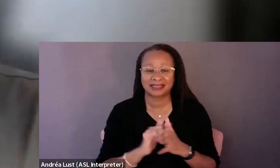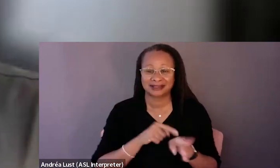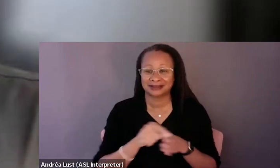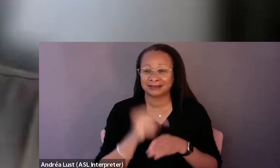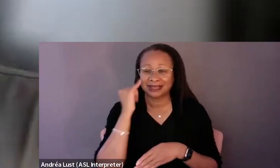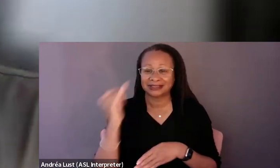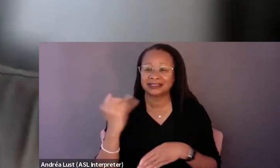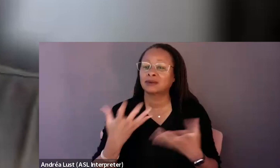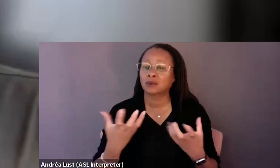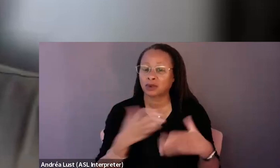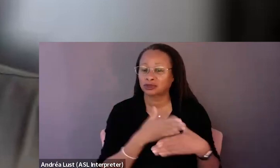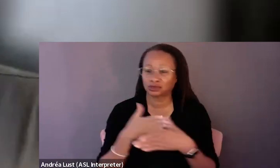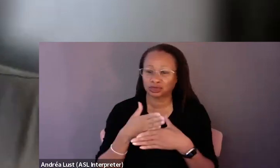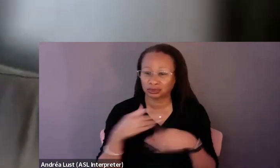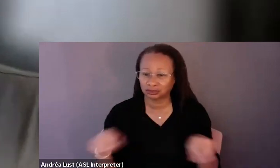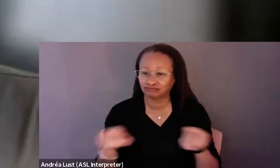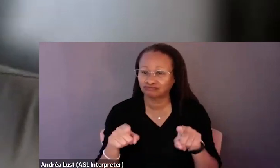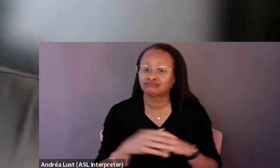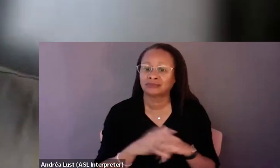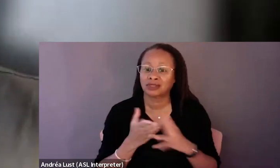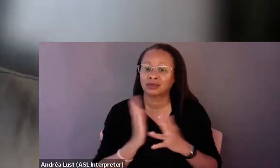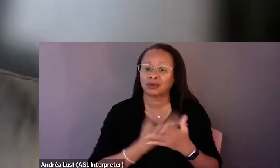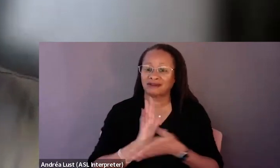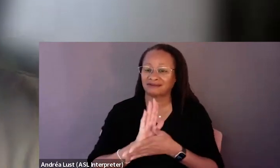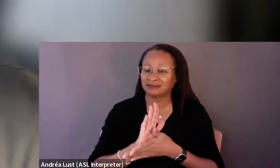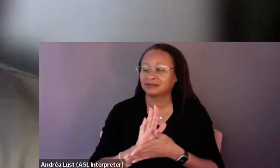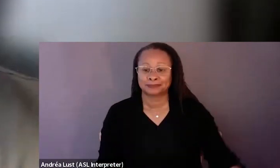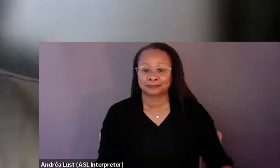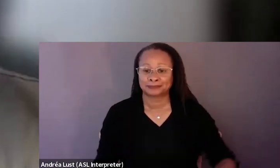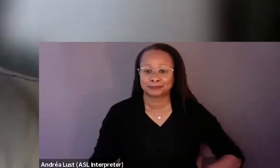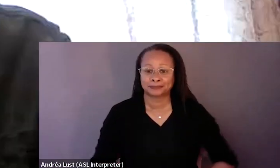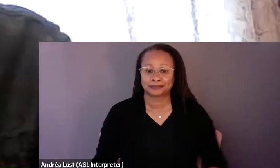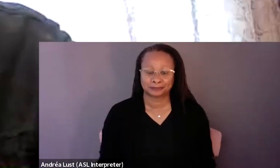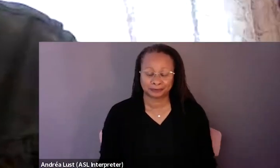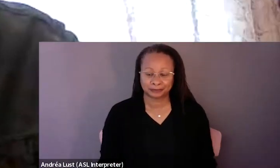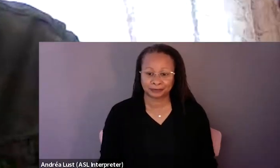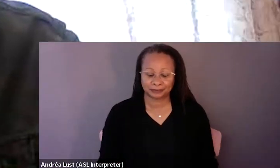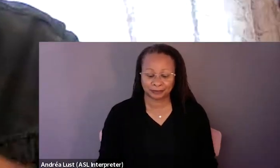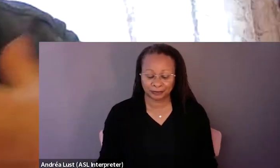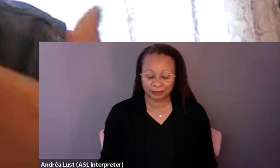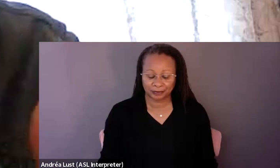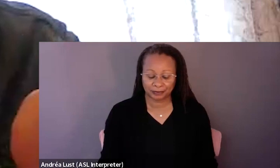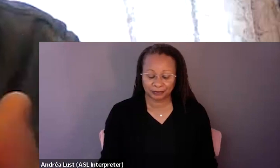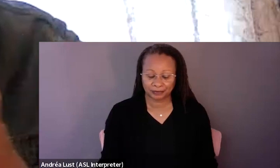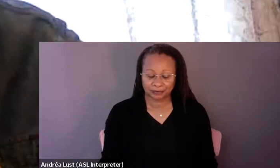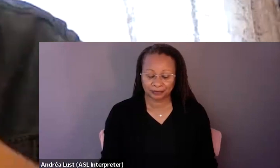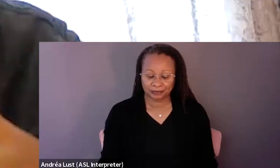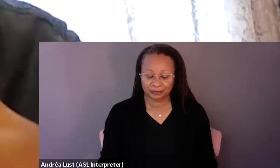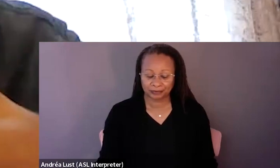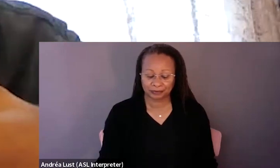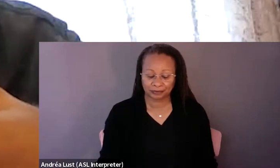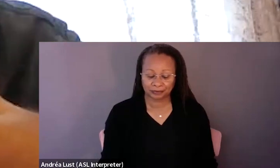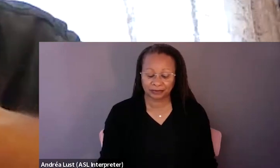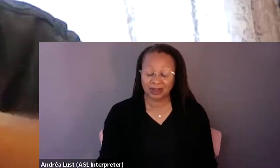that we wanted to use this kind of visual style in the film. Yes, and that sense of that spiritual gaze